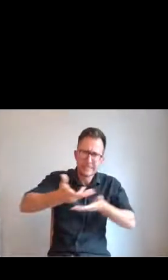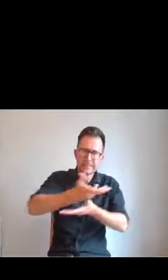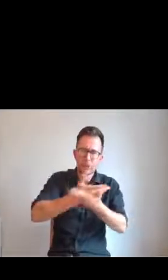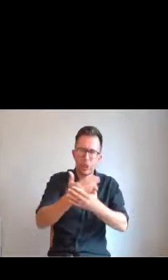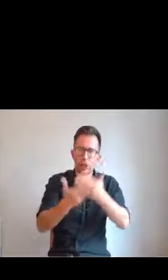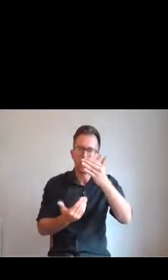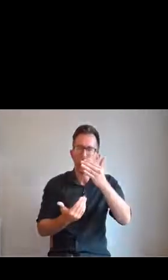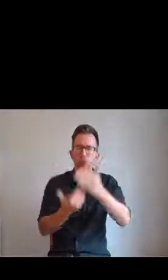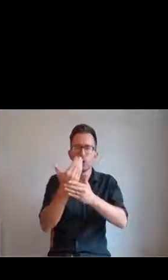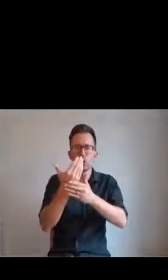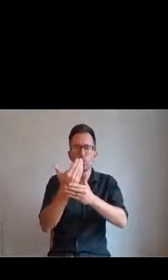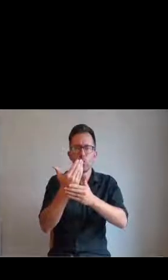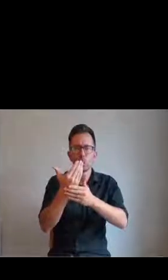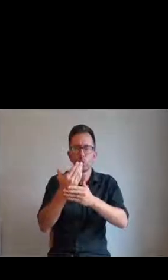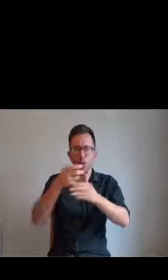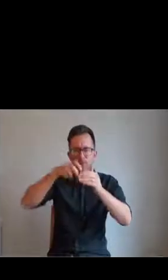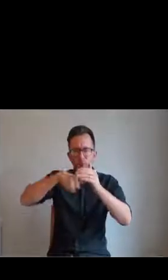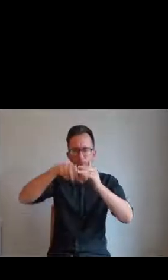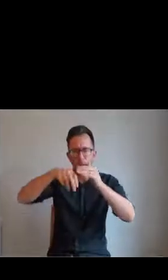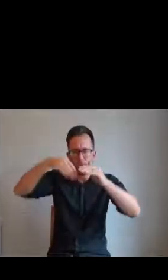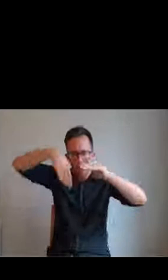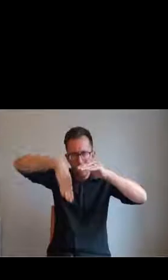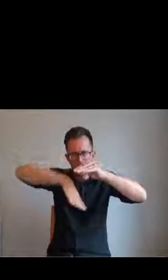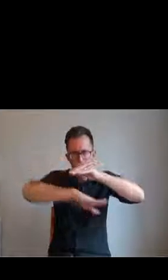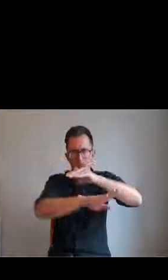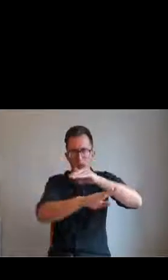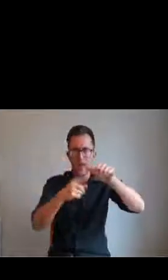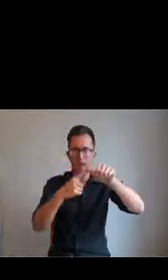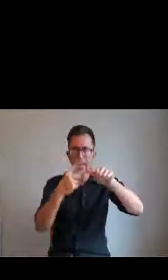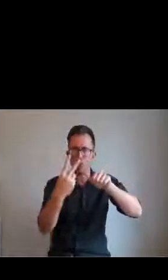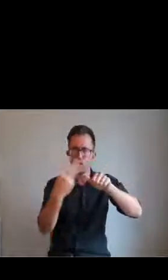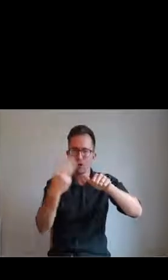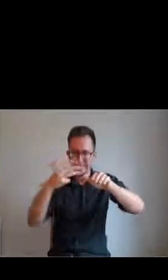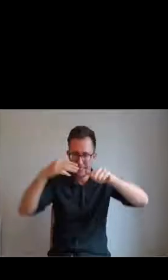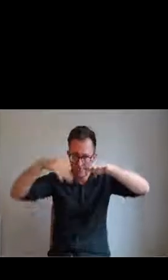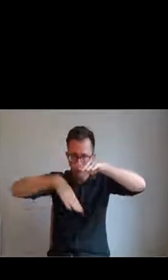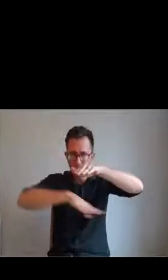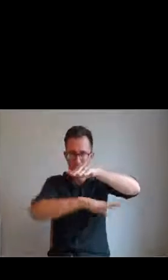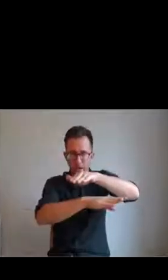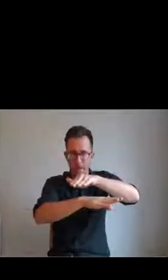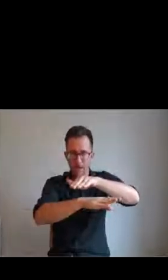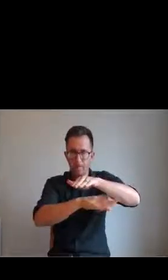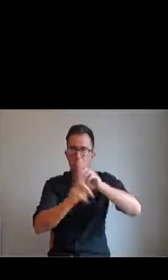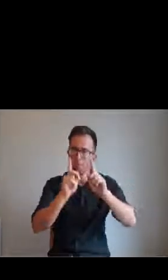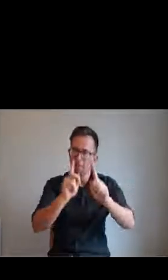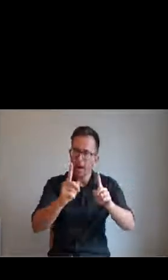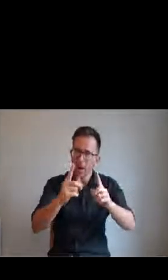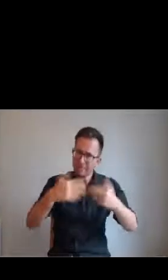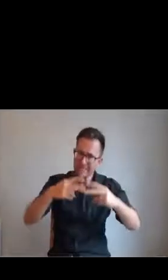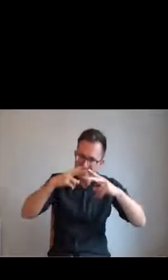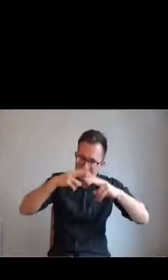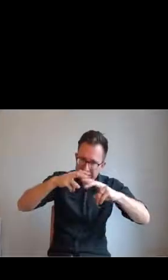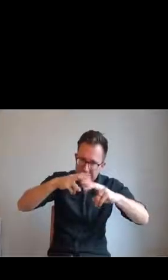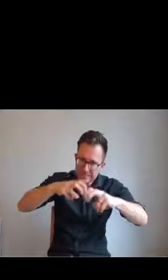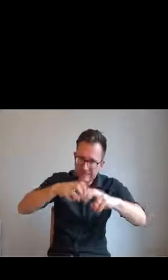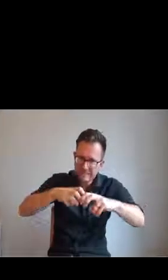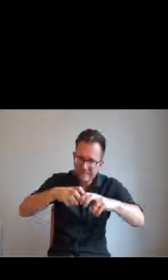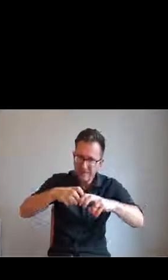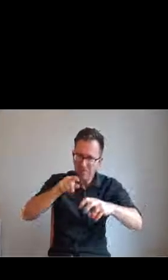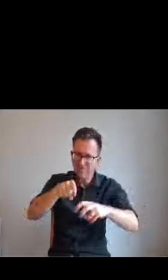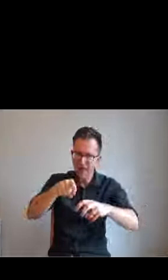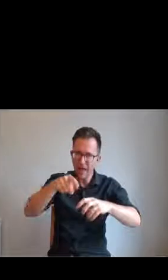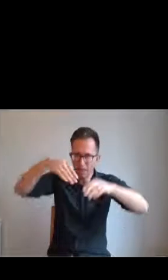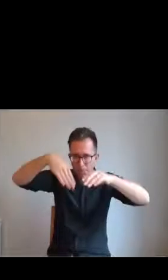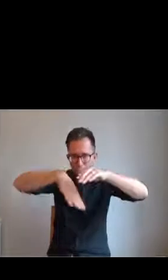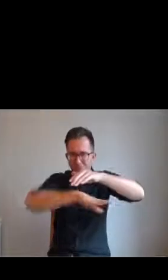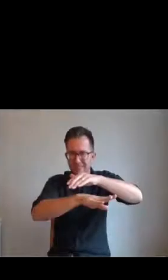the A13 junction. But following further investigation, it was determined that this route was not in a desirable location due